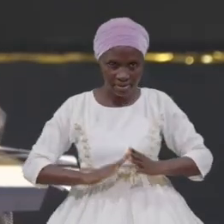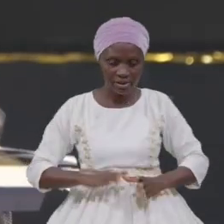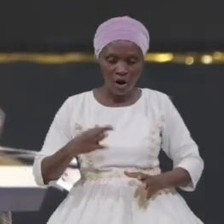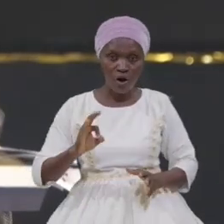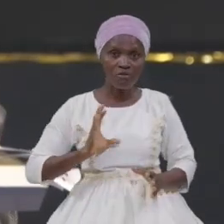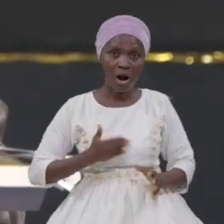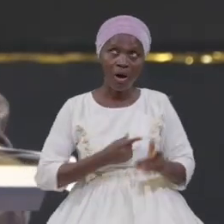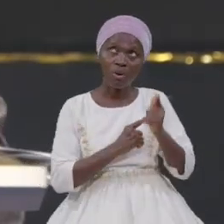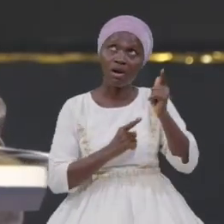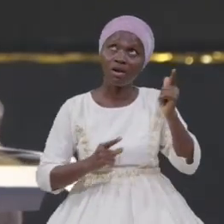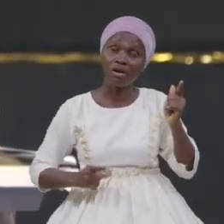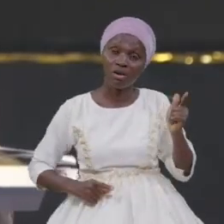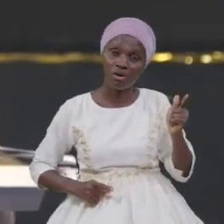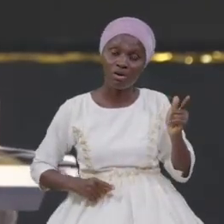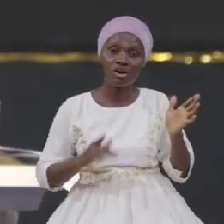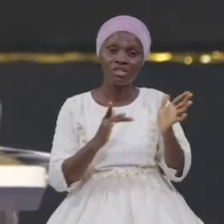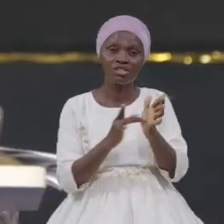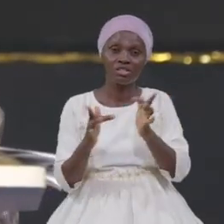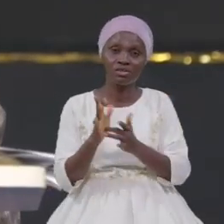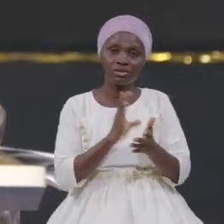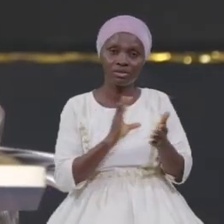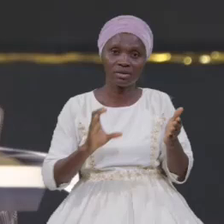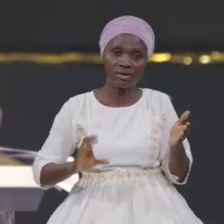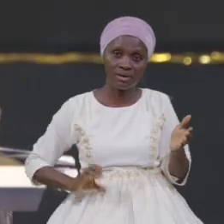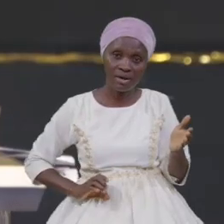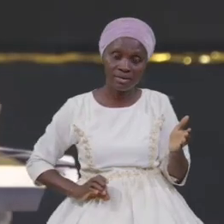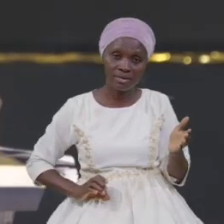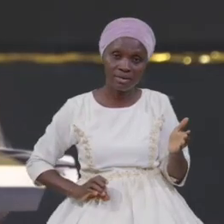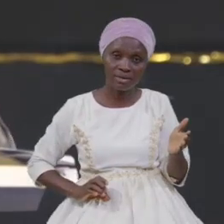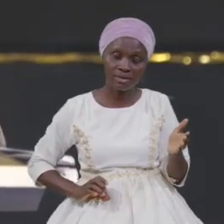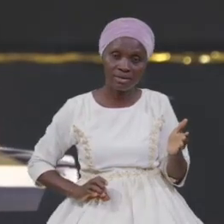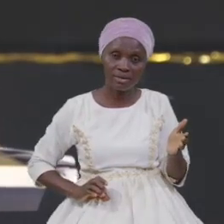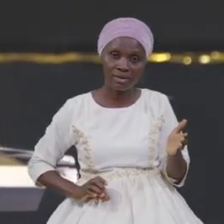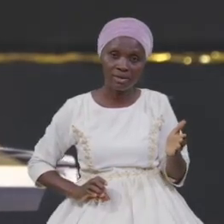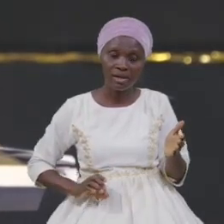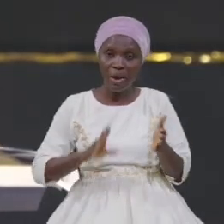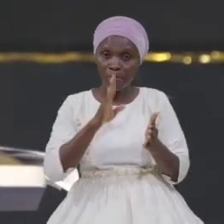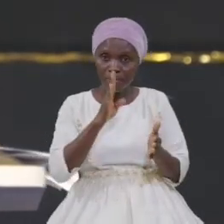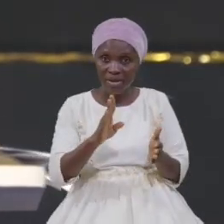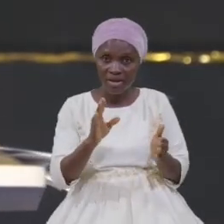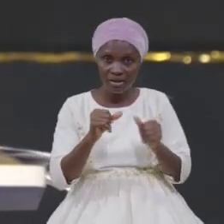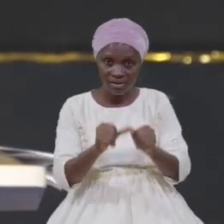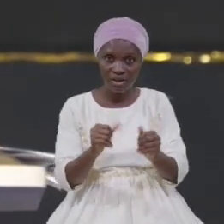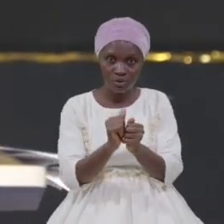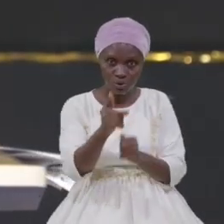Lord Jesus Christ be with you.